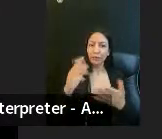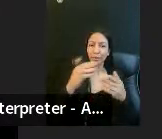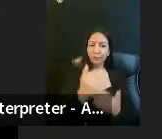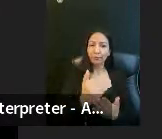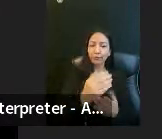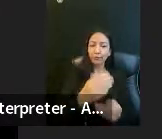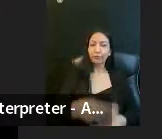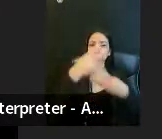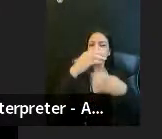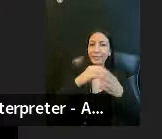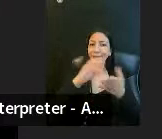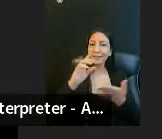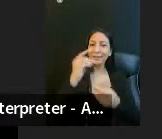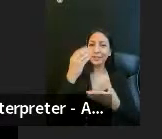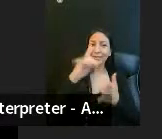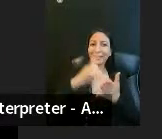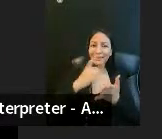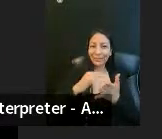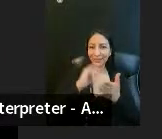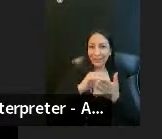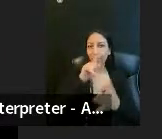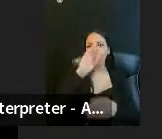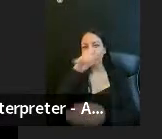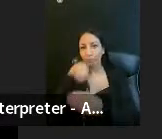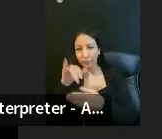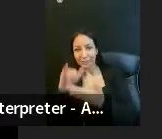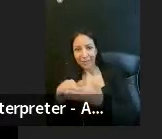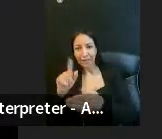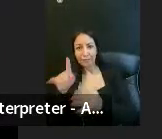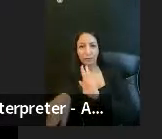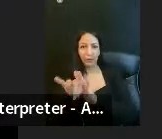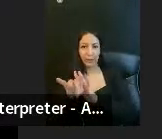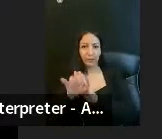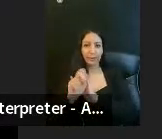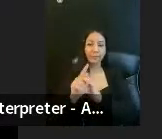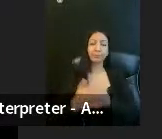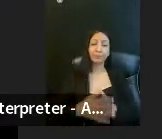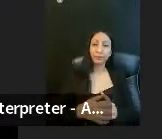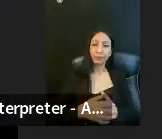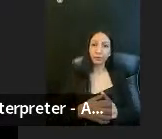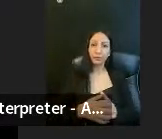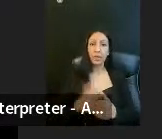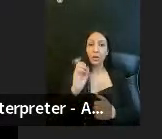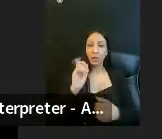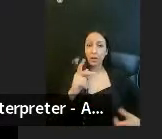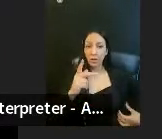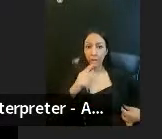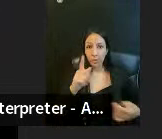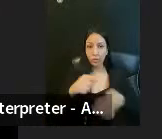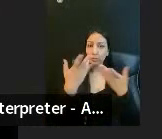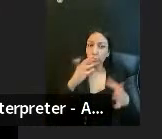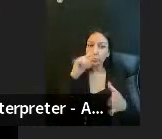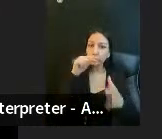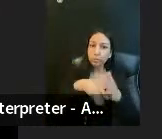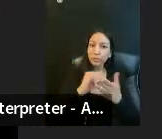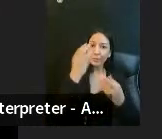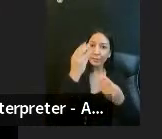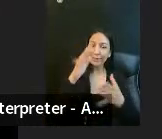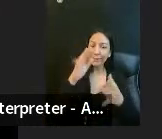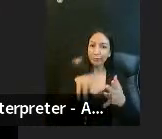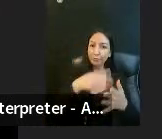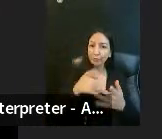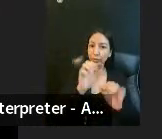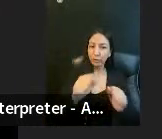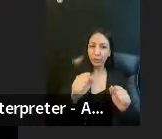dictionary. So that would be the place to follow up on that right now. Okay. So once you get into the data tables, you can